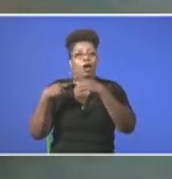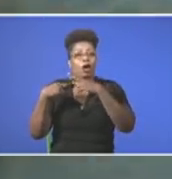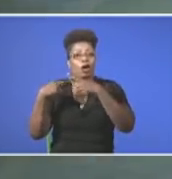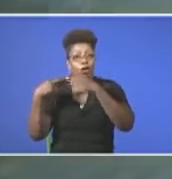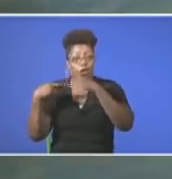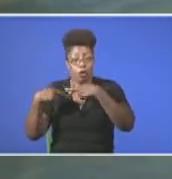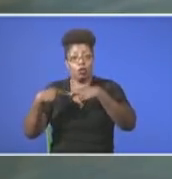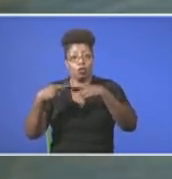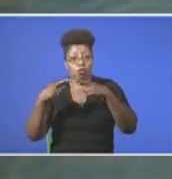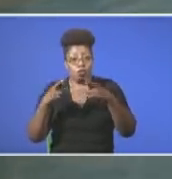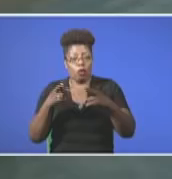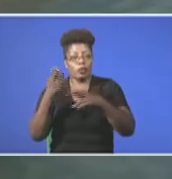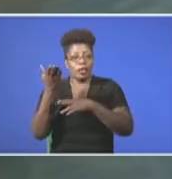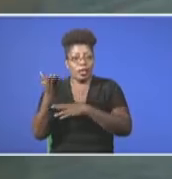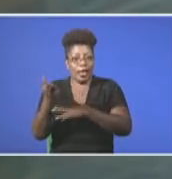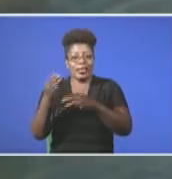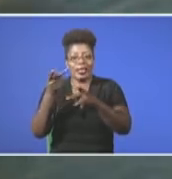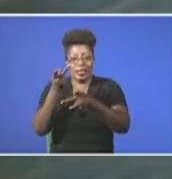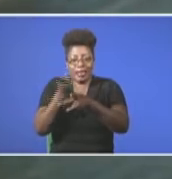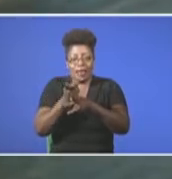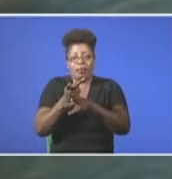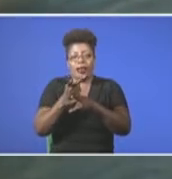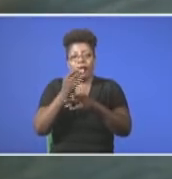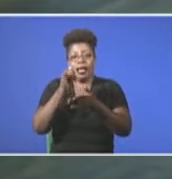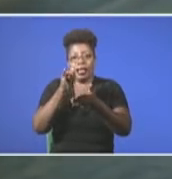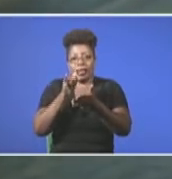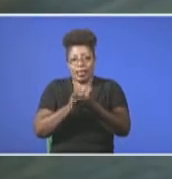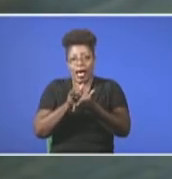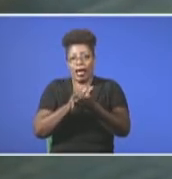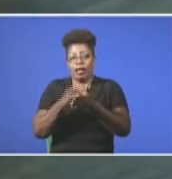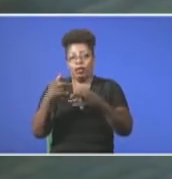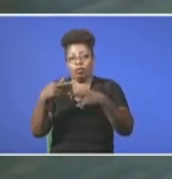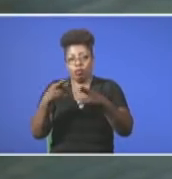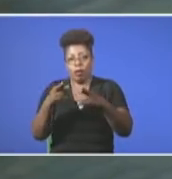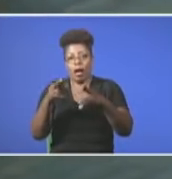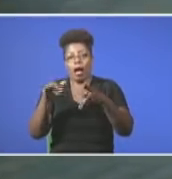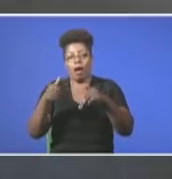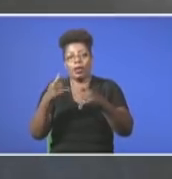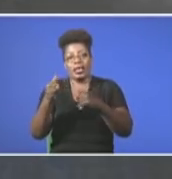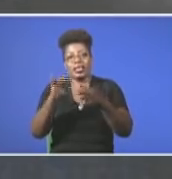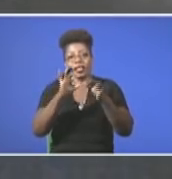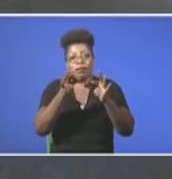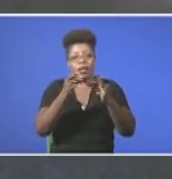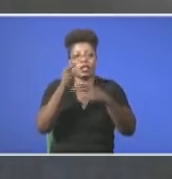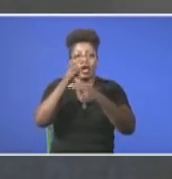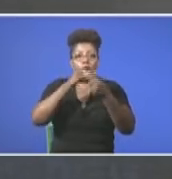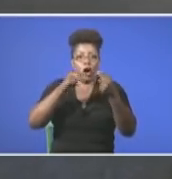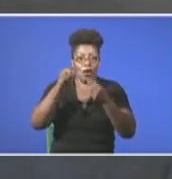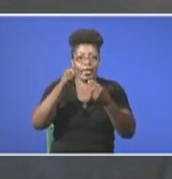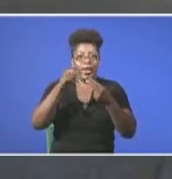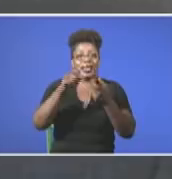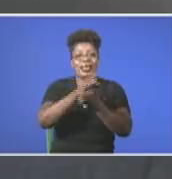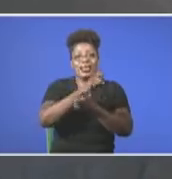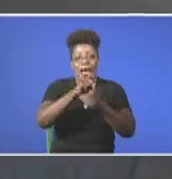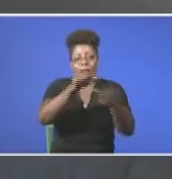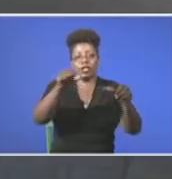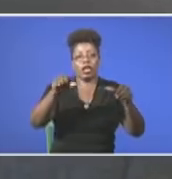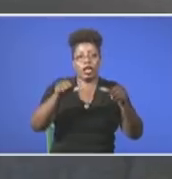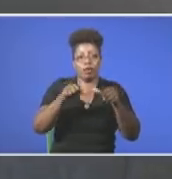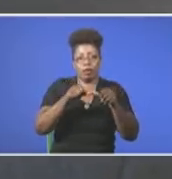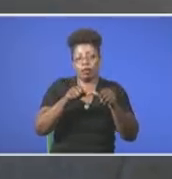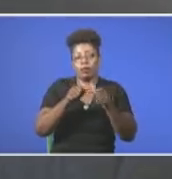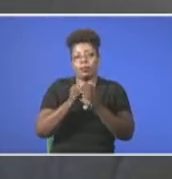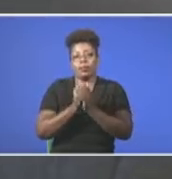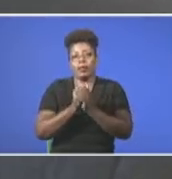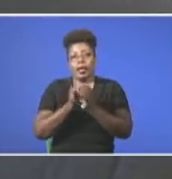there. Maintain that look and repair with the hurricane damage. Secondly, I believe then that the